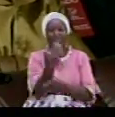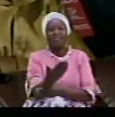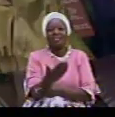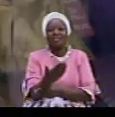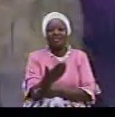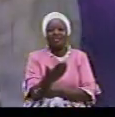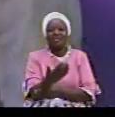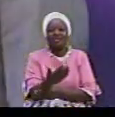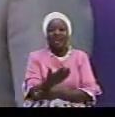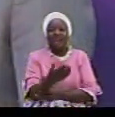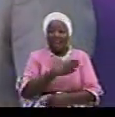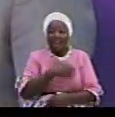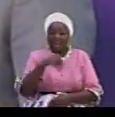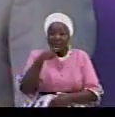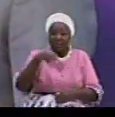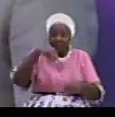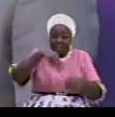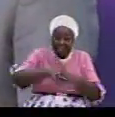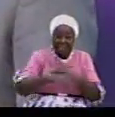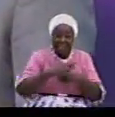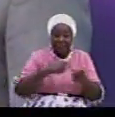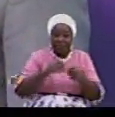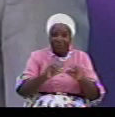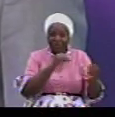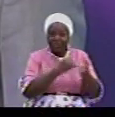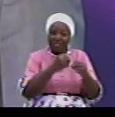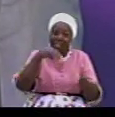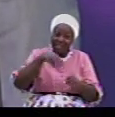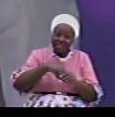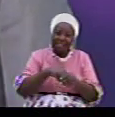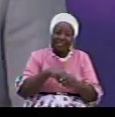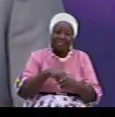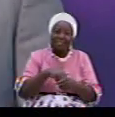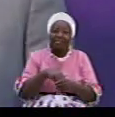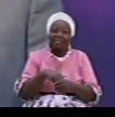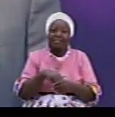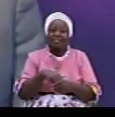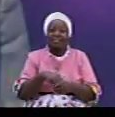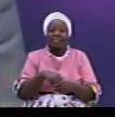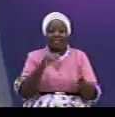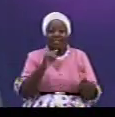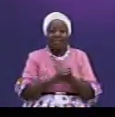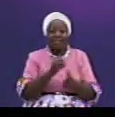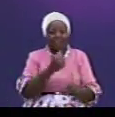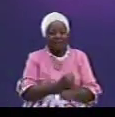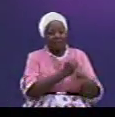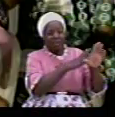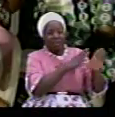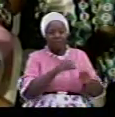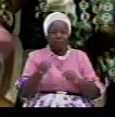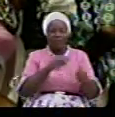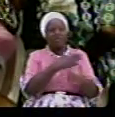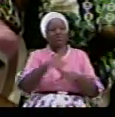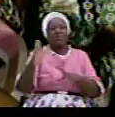you enter and you put it in, that mountain will move away.